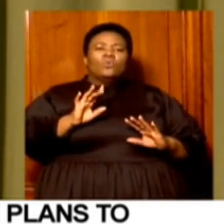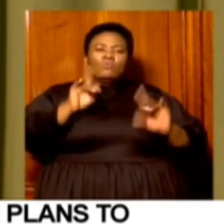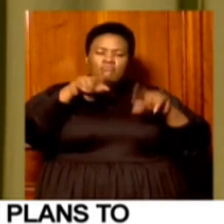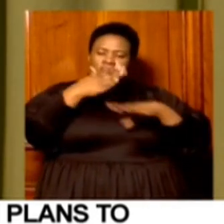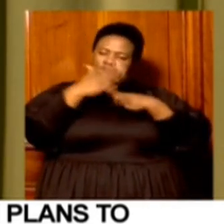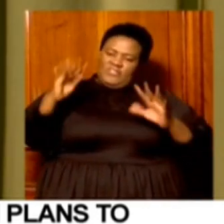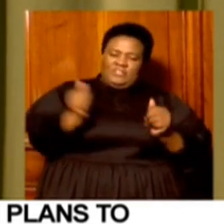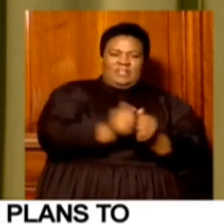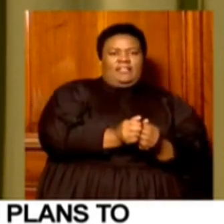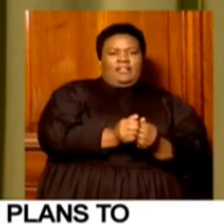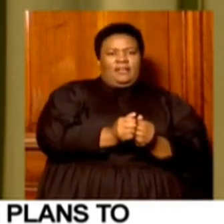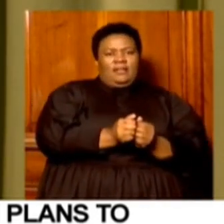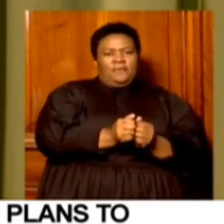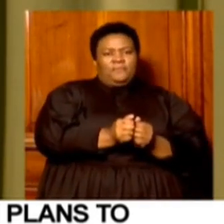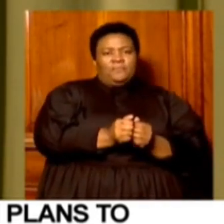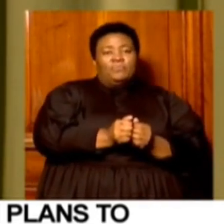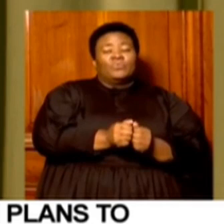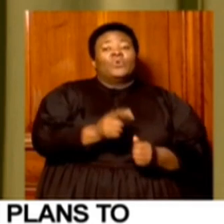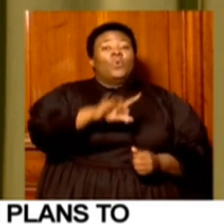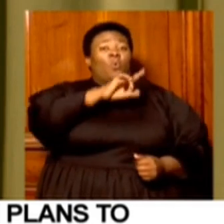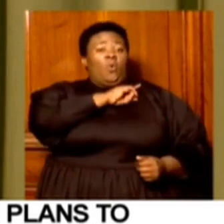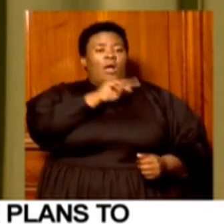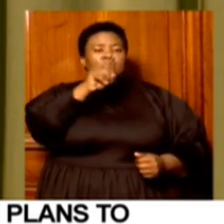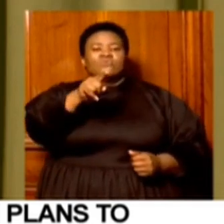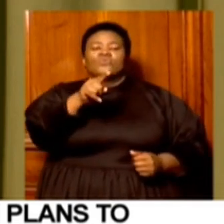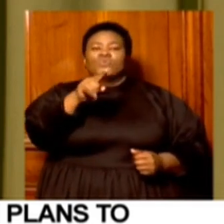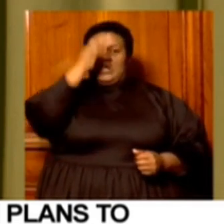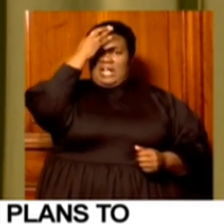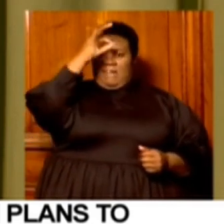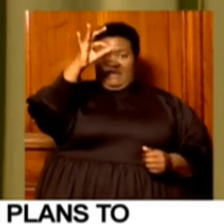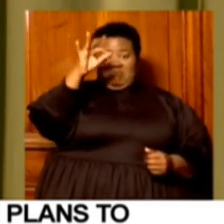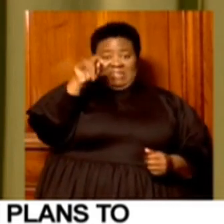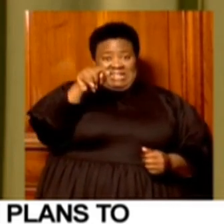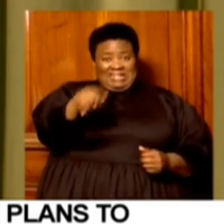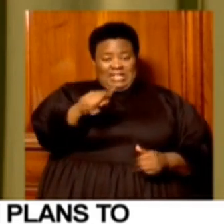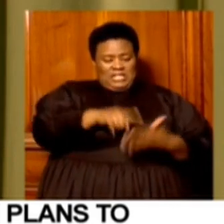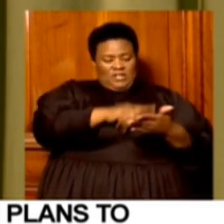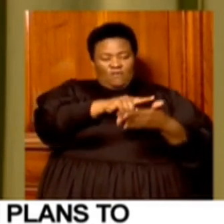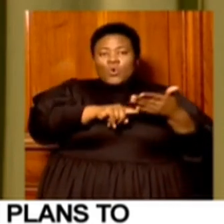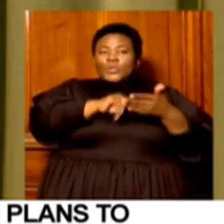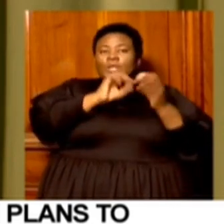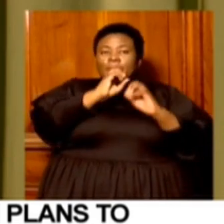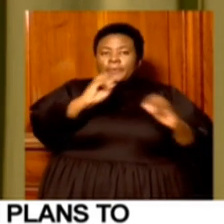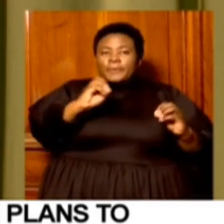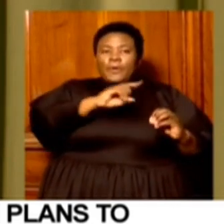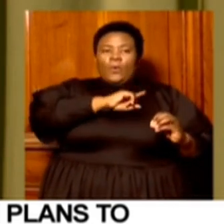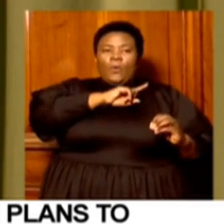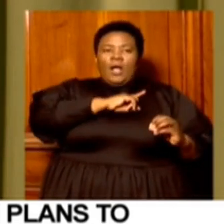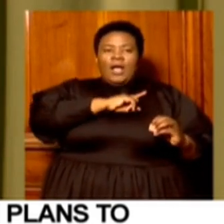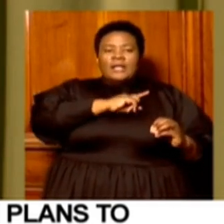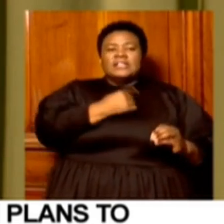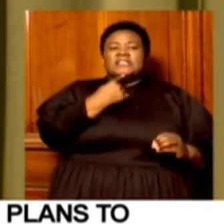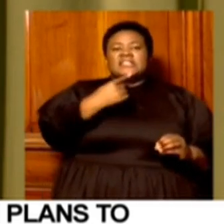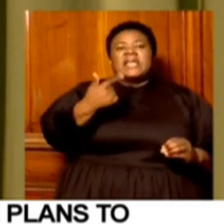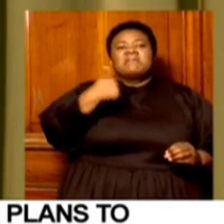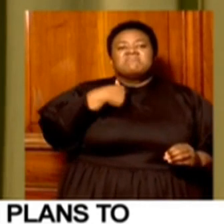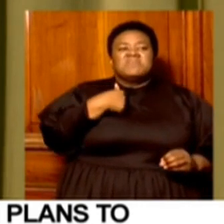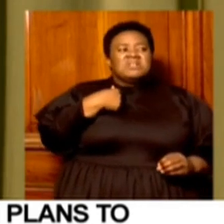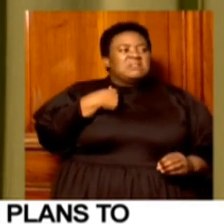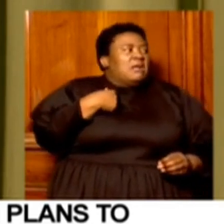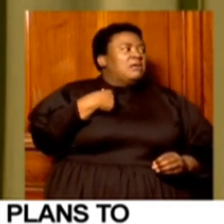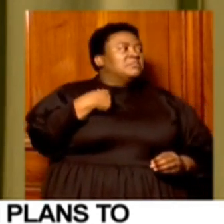the reason why you did not vote for this government is because you said we are arrogant. Now, if I close my door to the